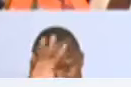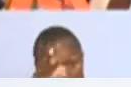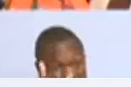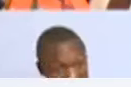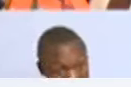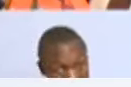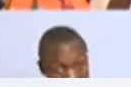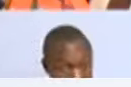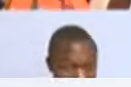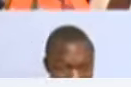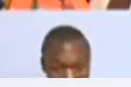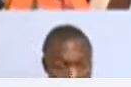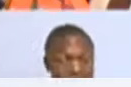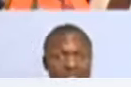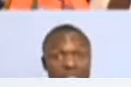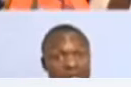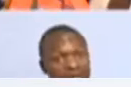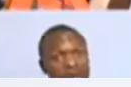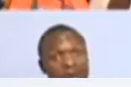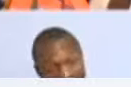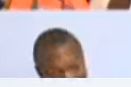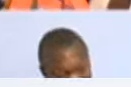relationships.